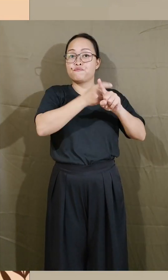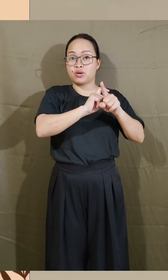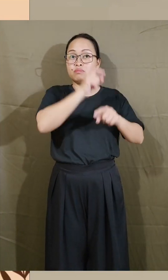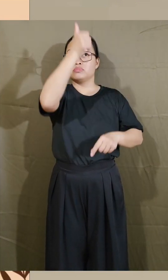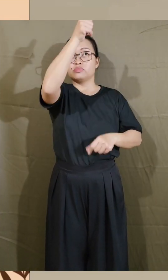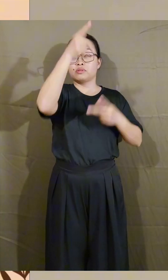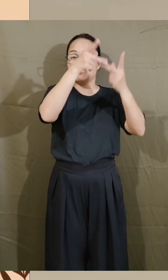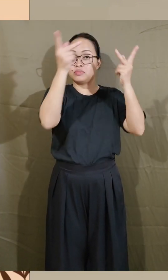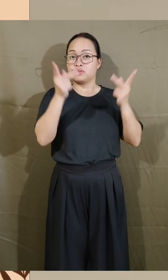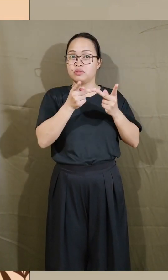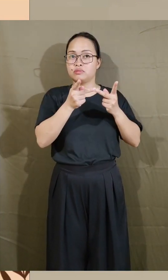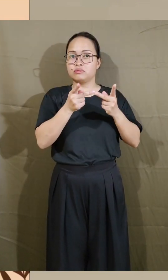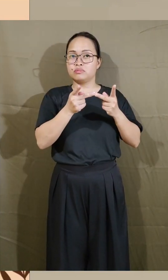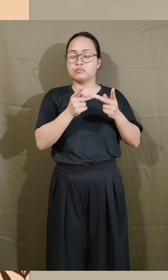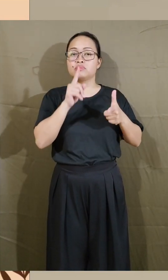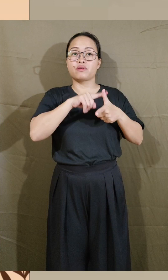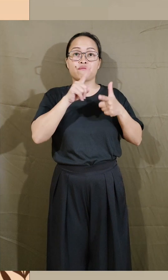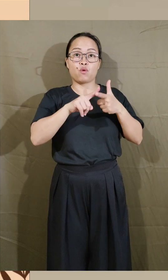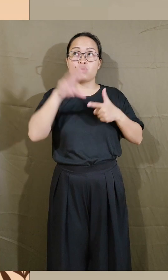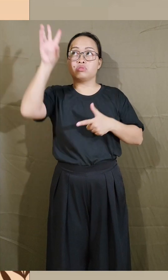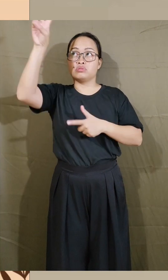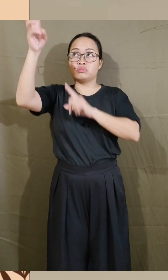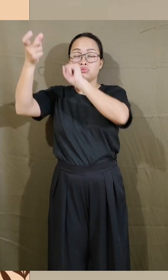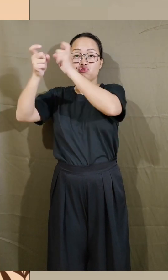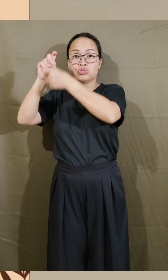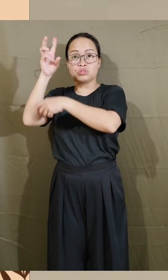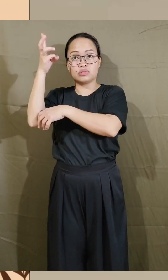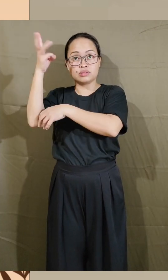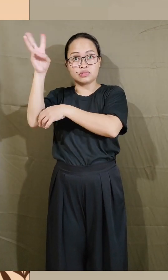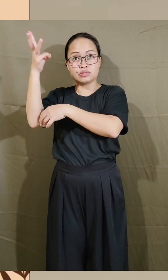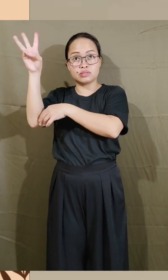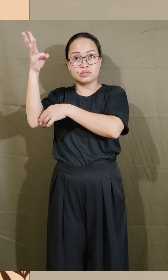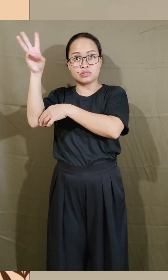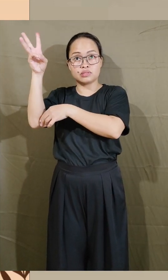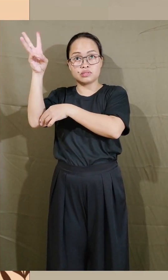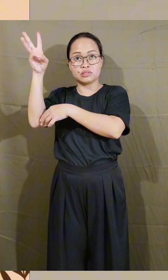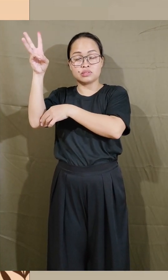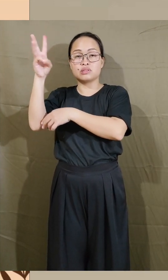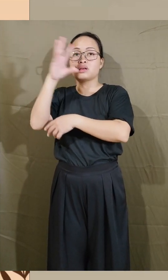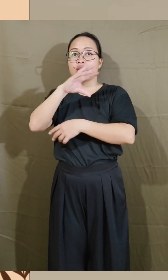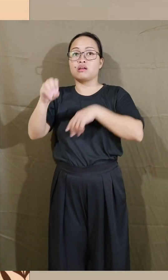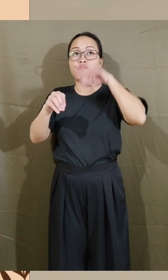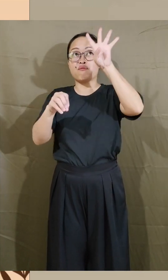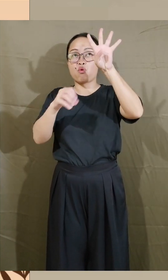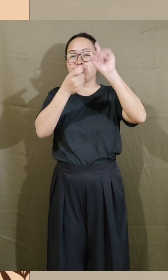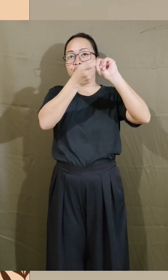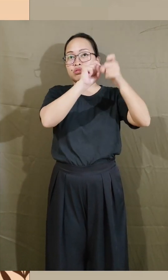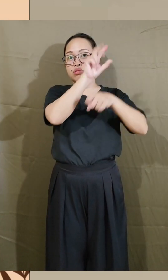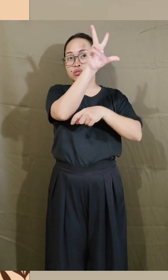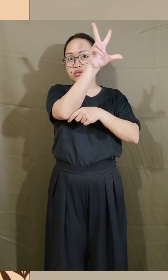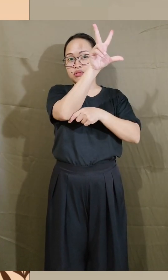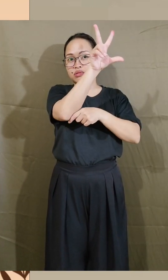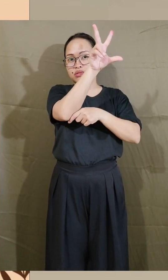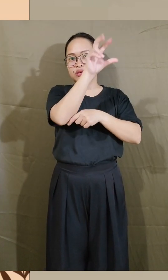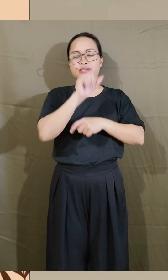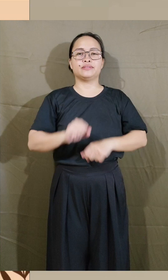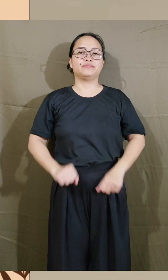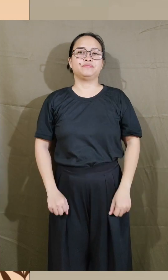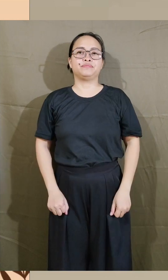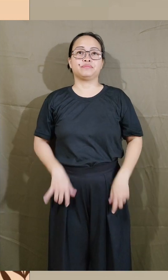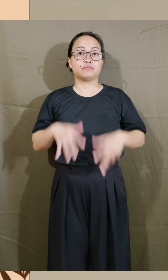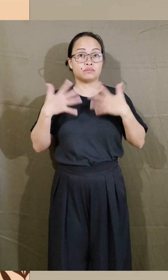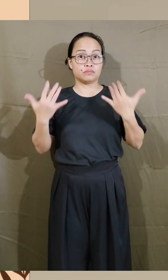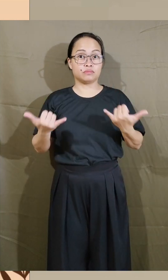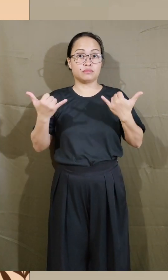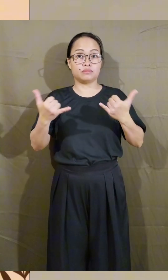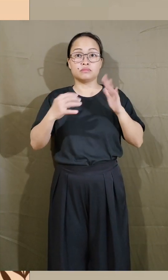place. Therefore, 6 becomes 16 and 4 becomes 3. Now we